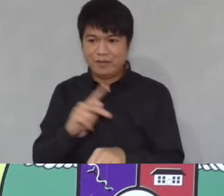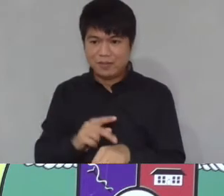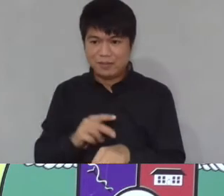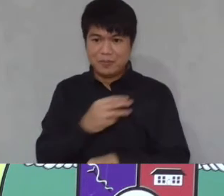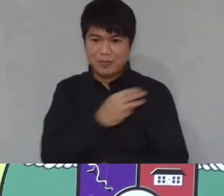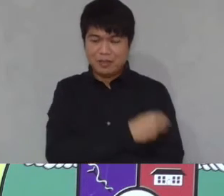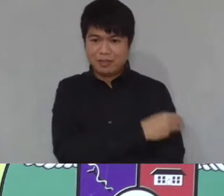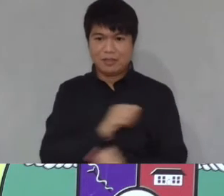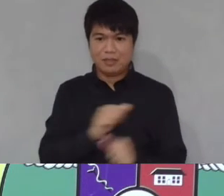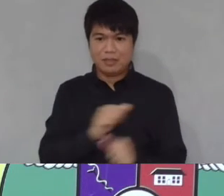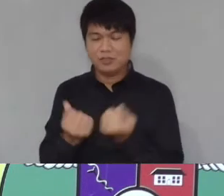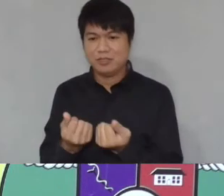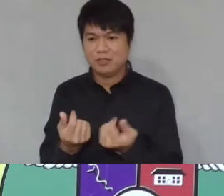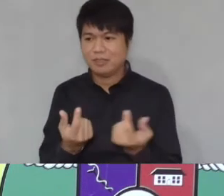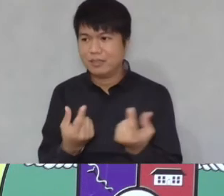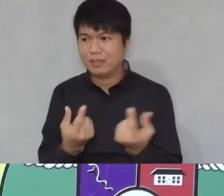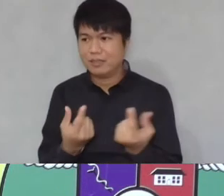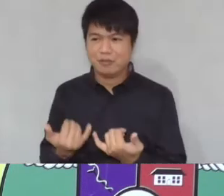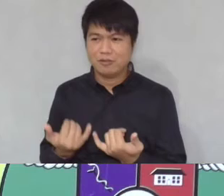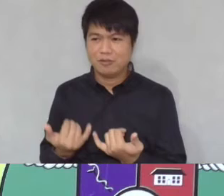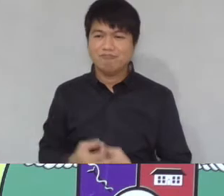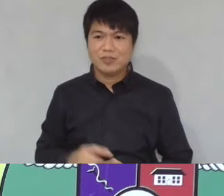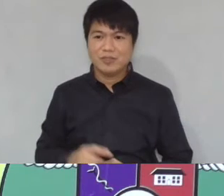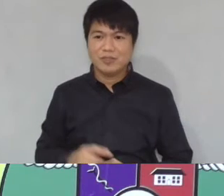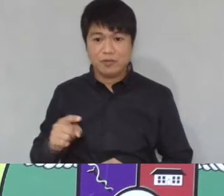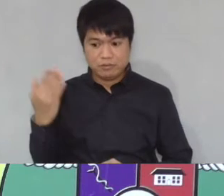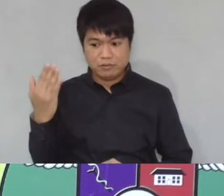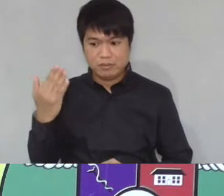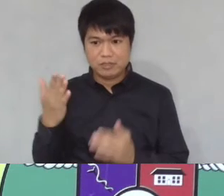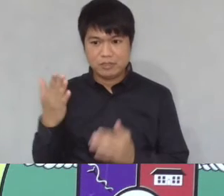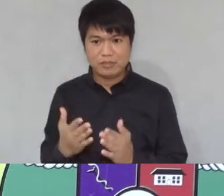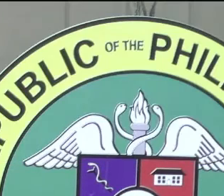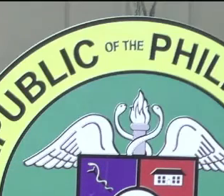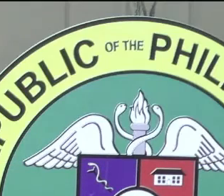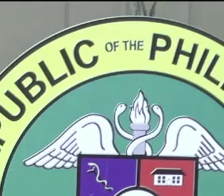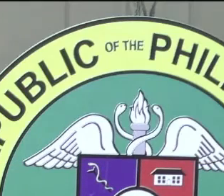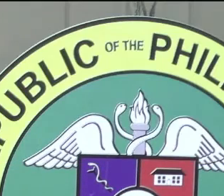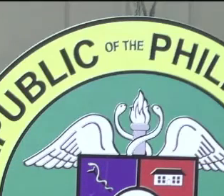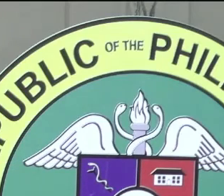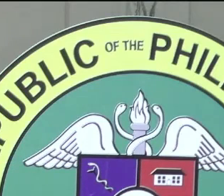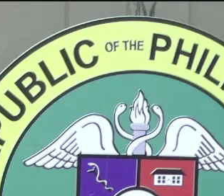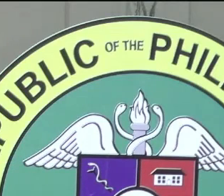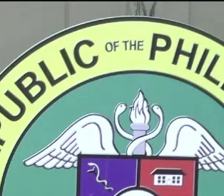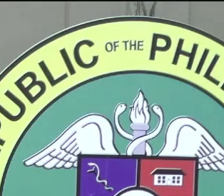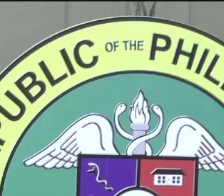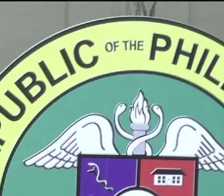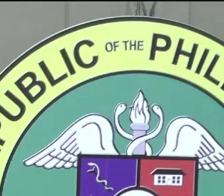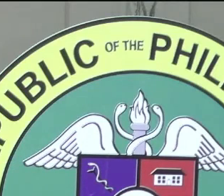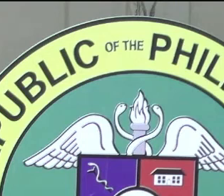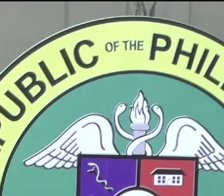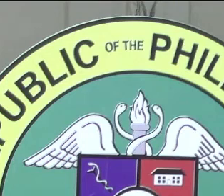Association is doing. So our first speaker is the newly elected president of the Philippine Medical